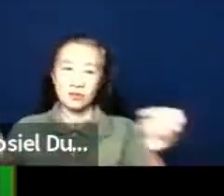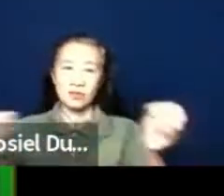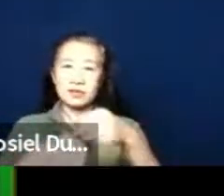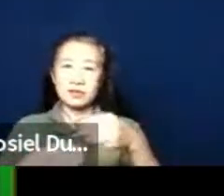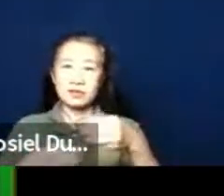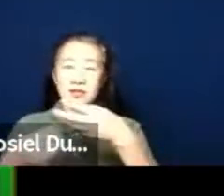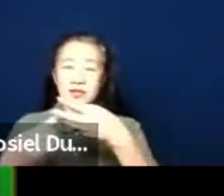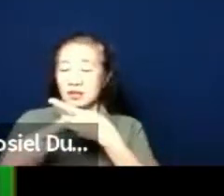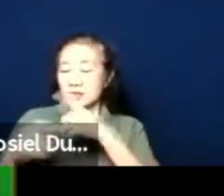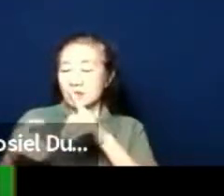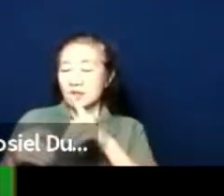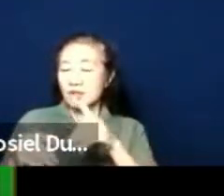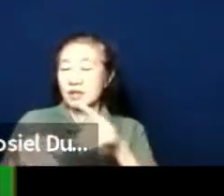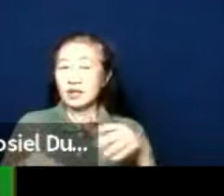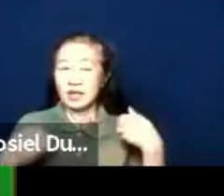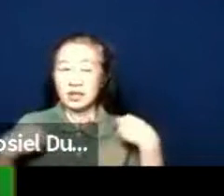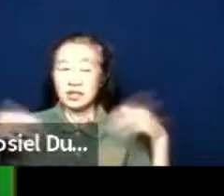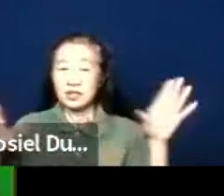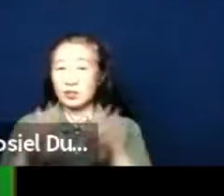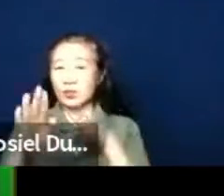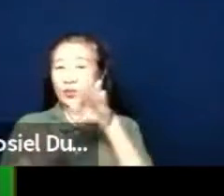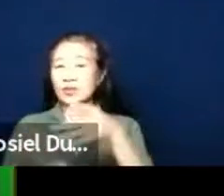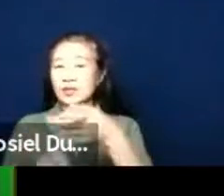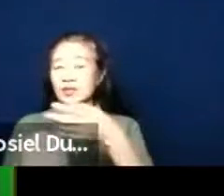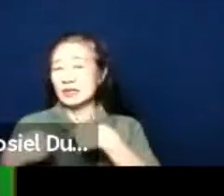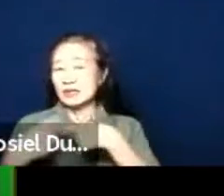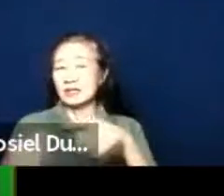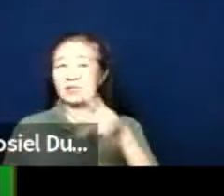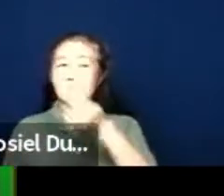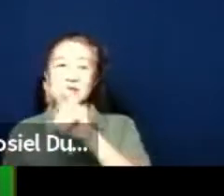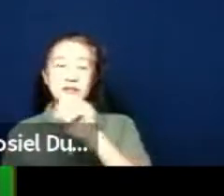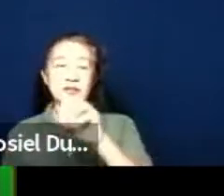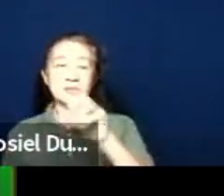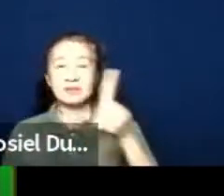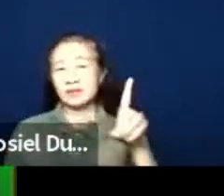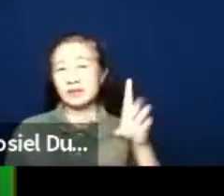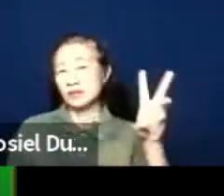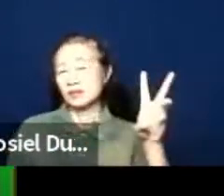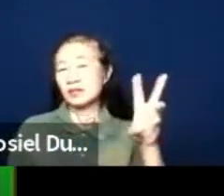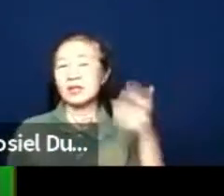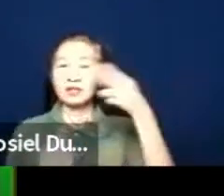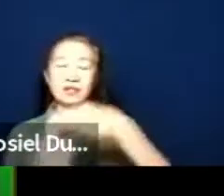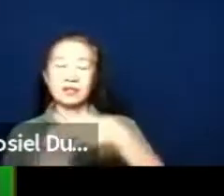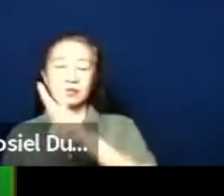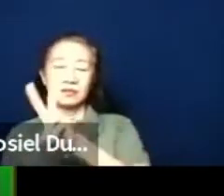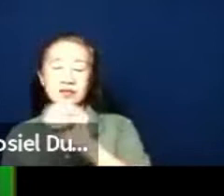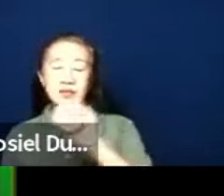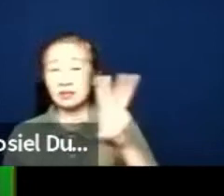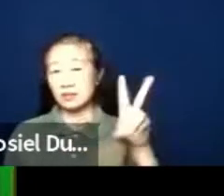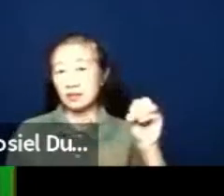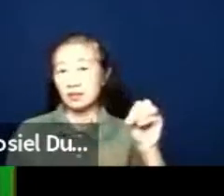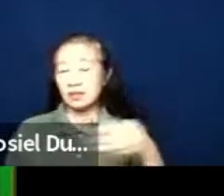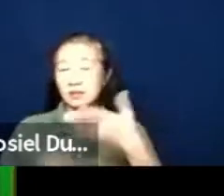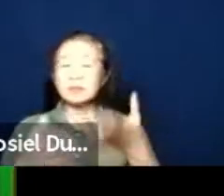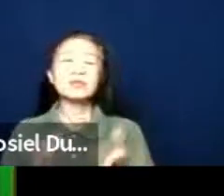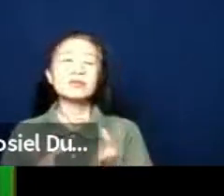Walk for Autism since 2016 until the pre-pandemic year 2020. And allow me to shout out to